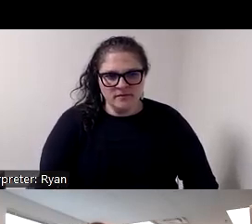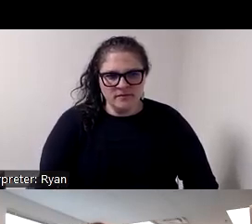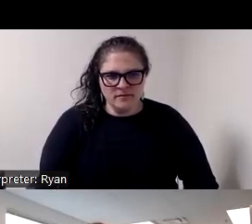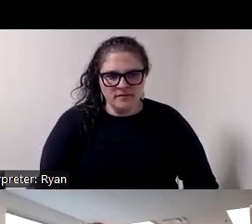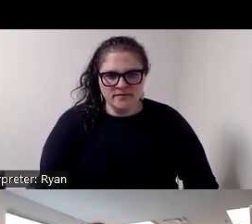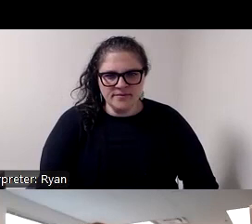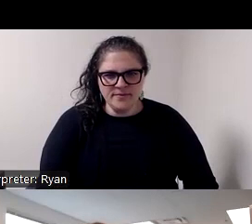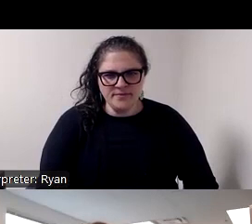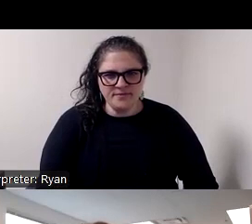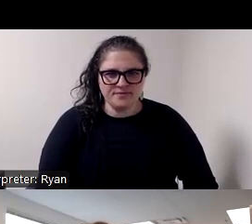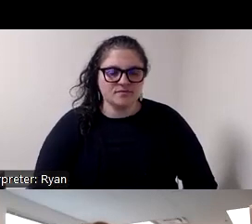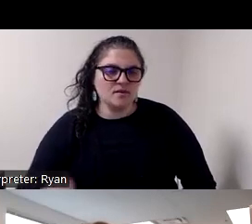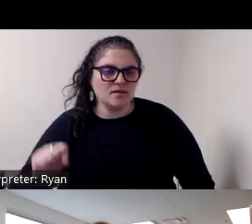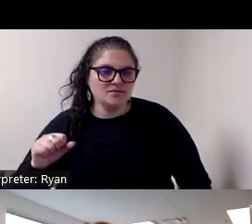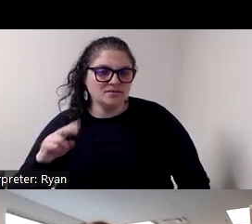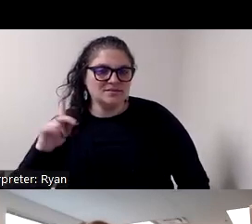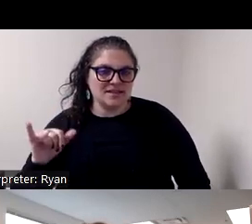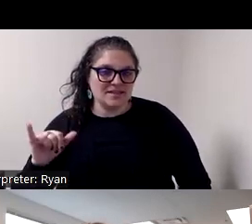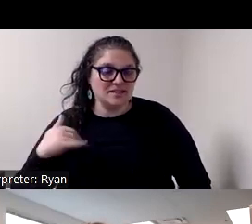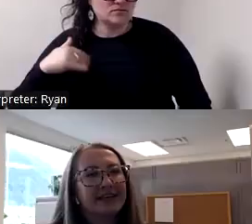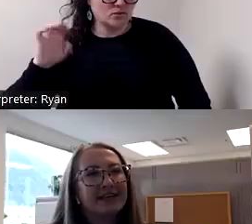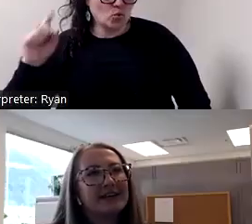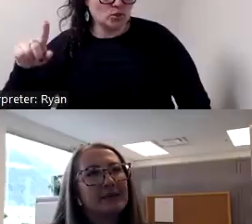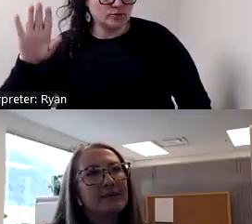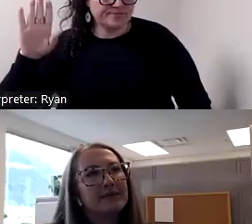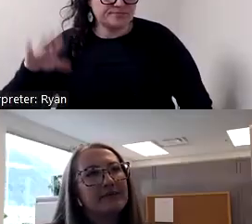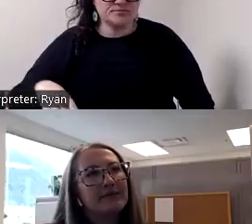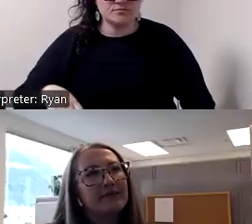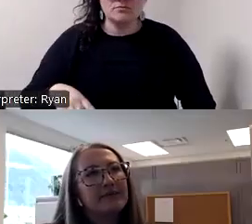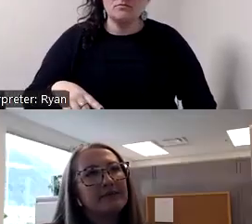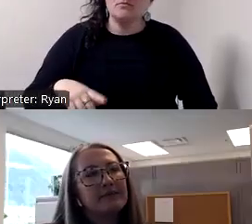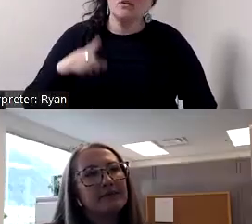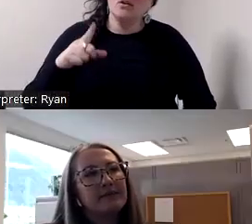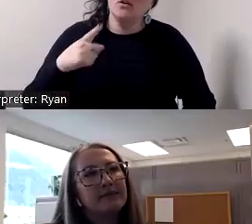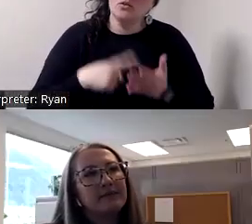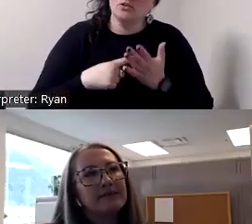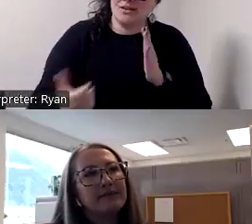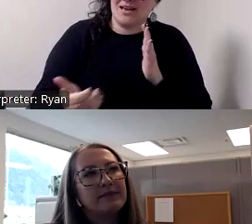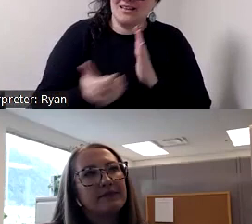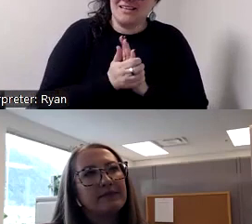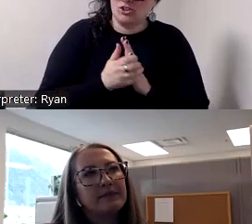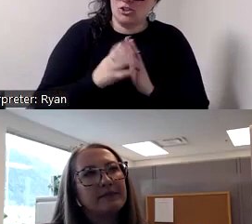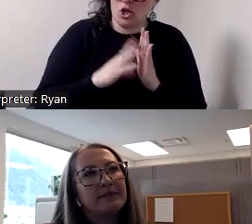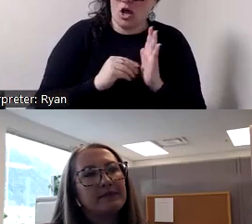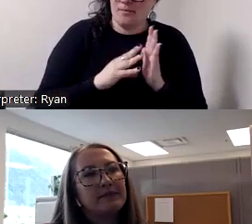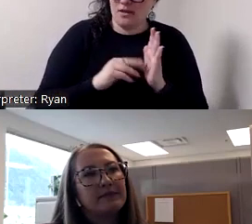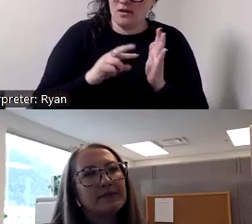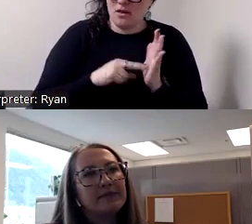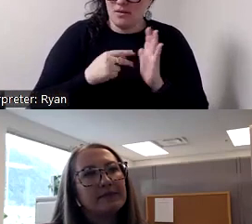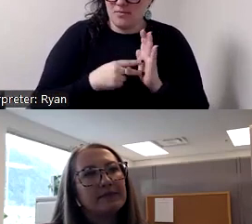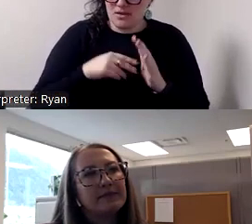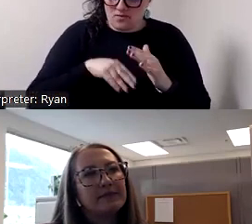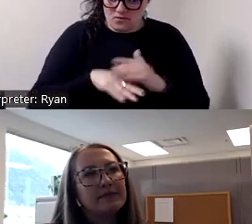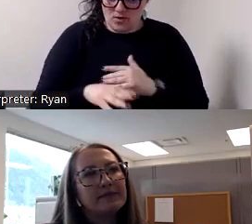Cool. All right. So, yeah, I do have a question. Sure. So when you're talking about attaching a hard copy, so like when we go in now, like